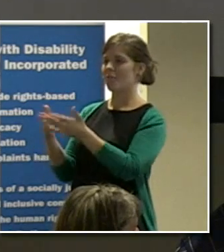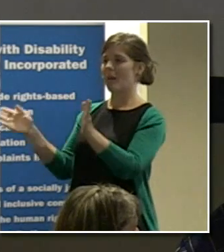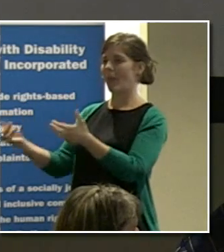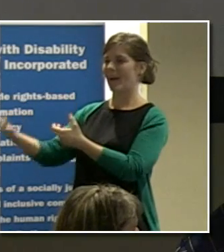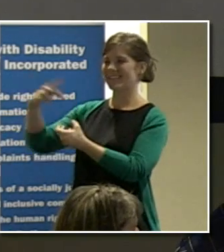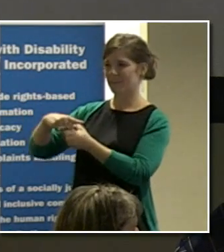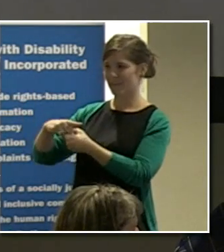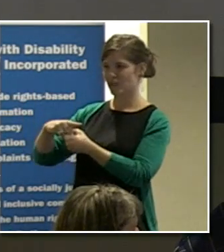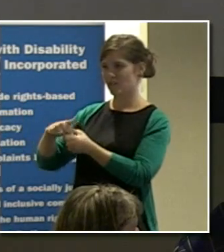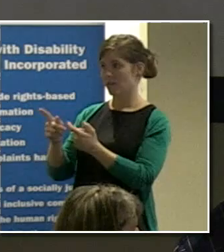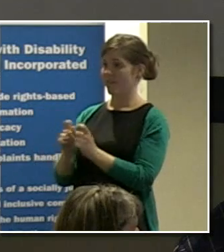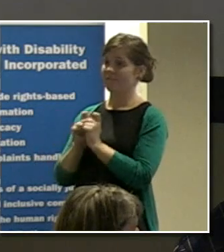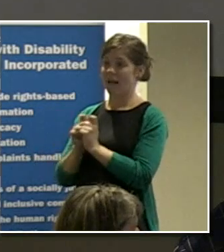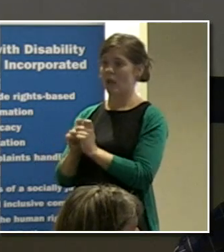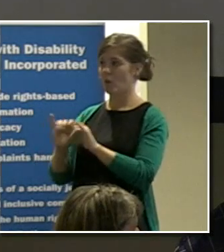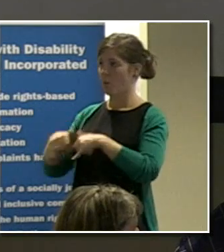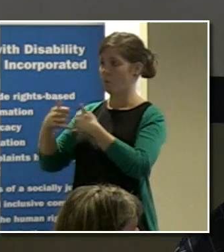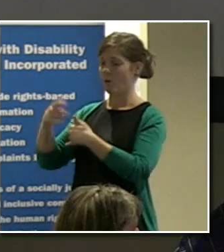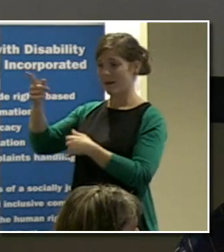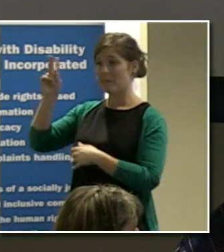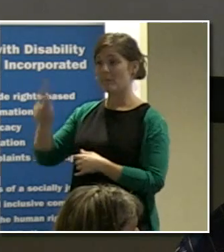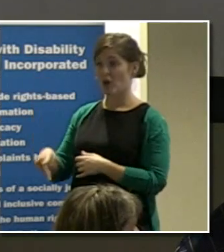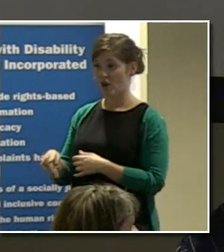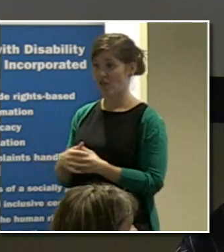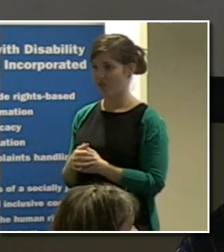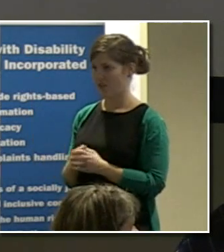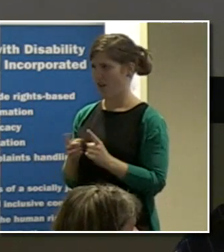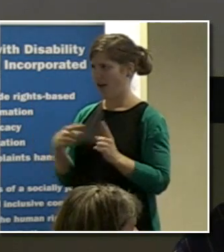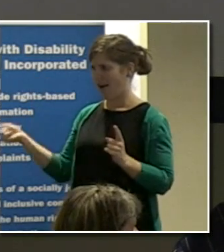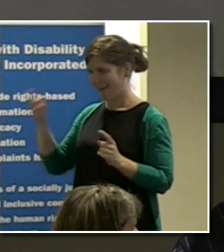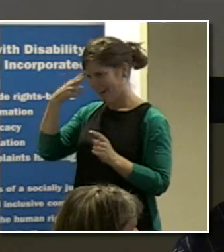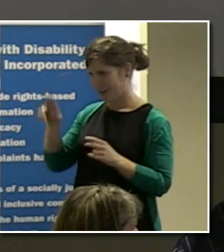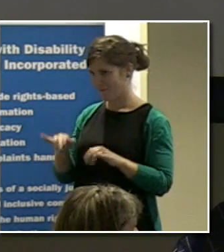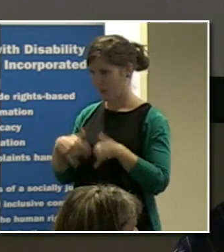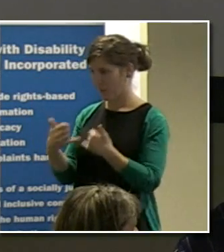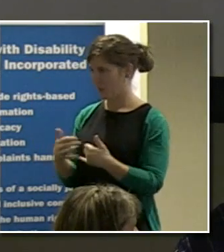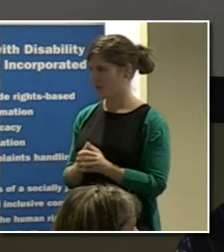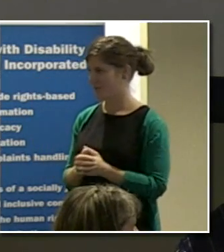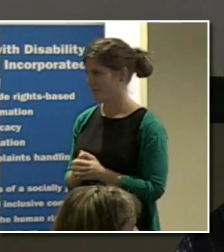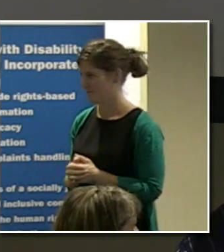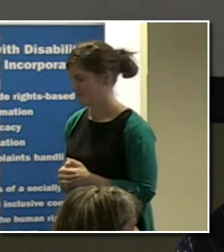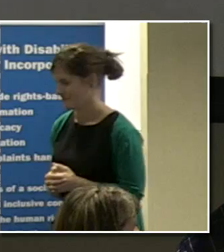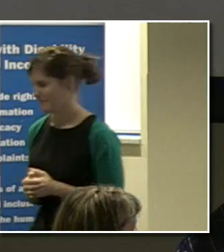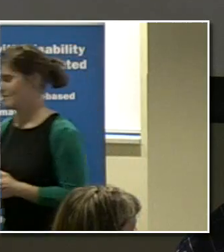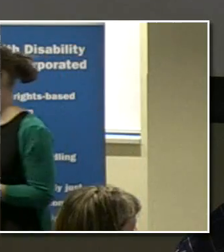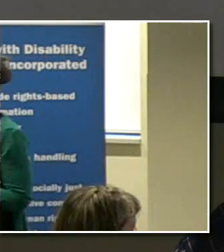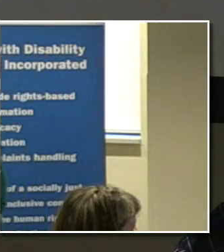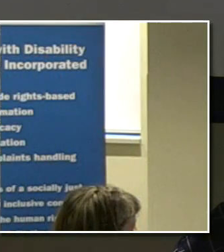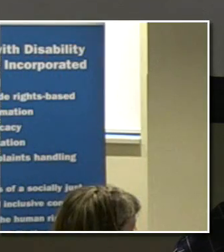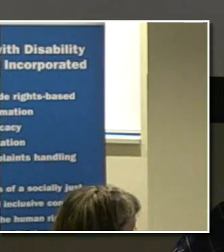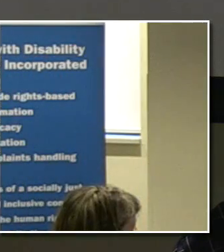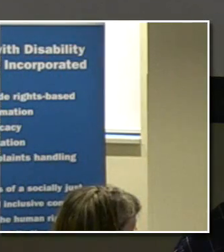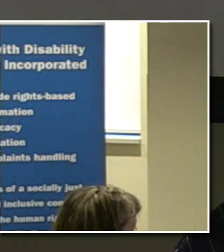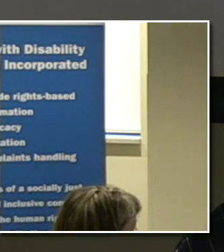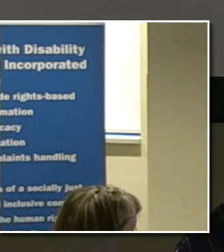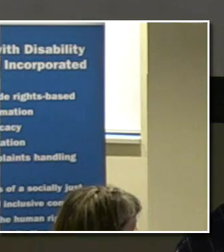Core Value Awards in Perth, longest name for an award series I've ever heard. The project also won the Australasian Project